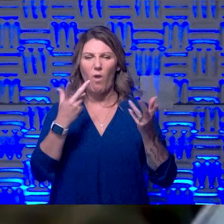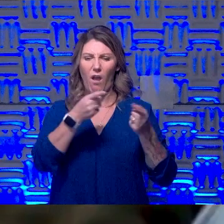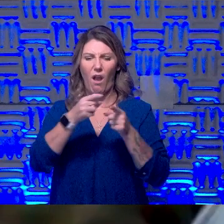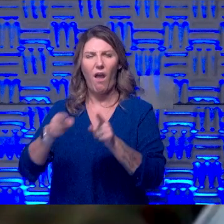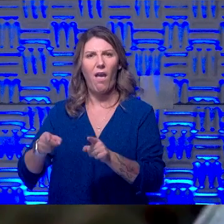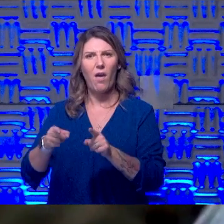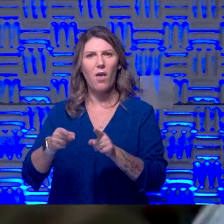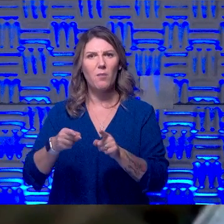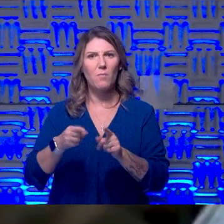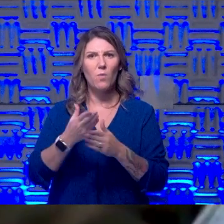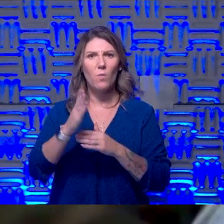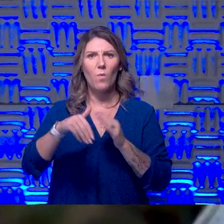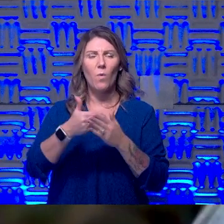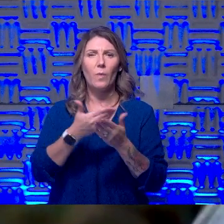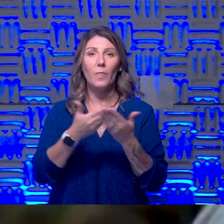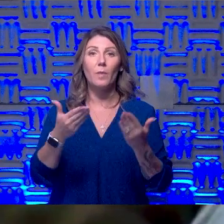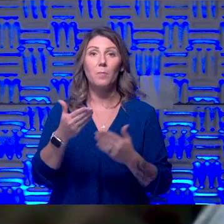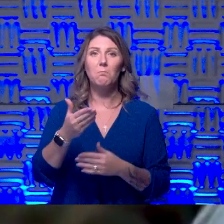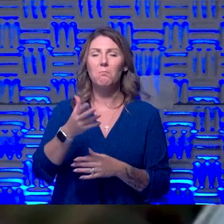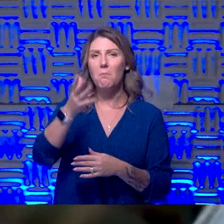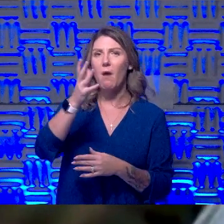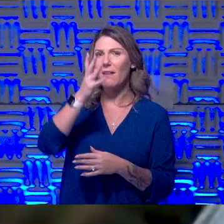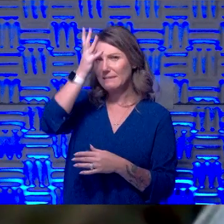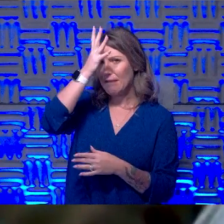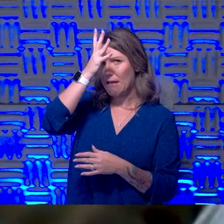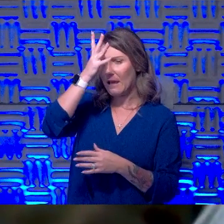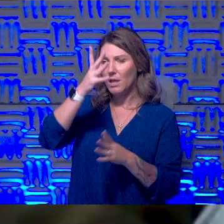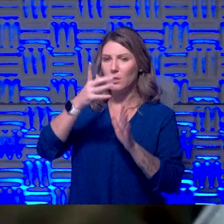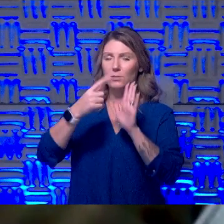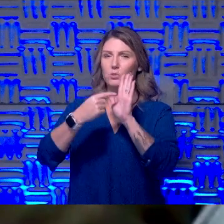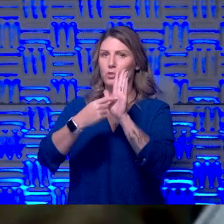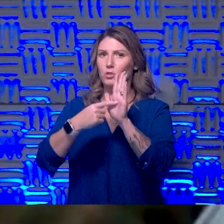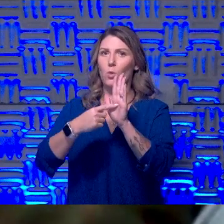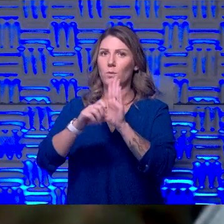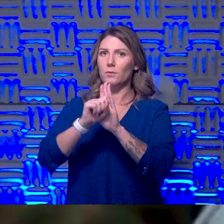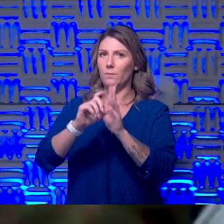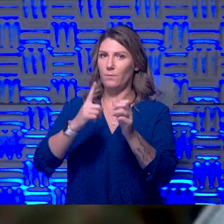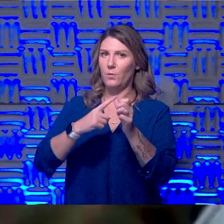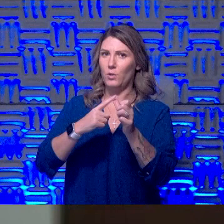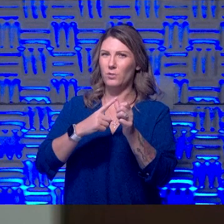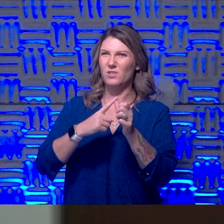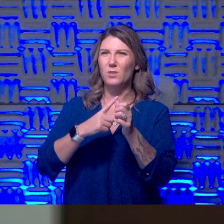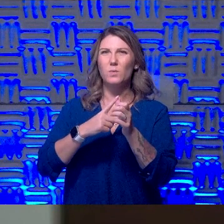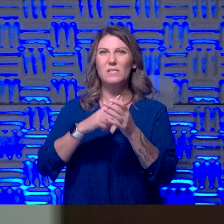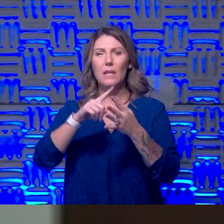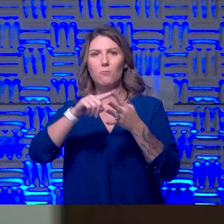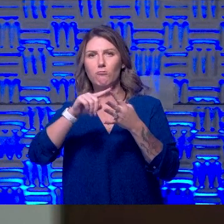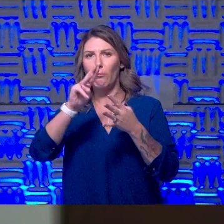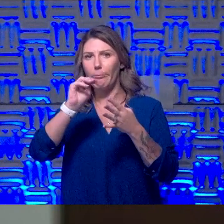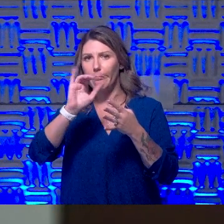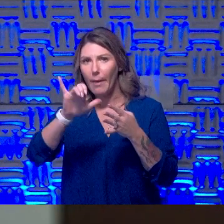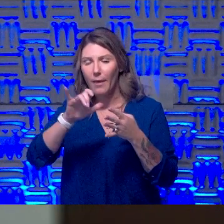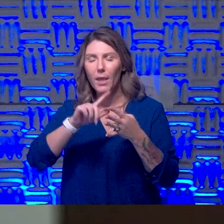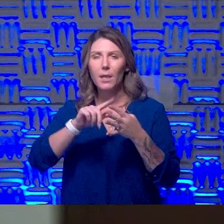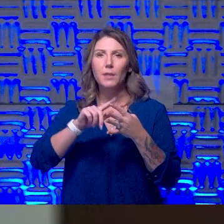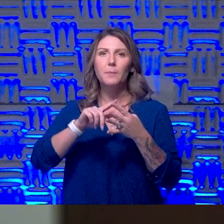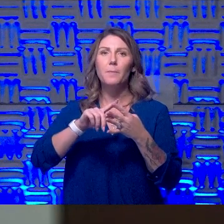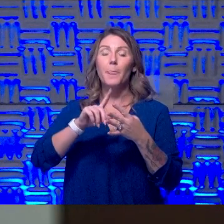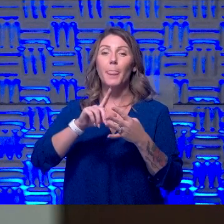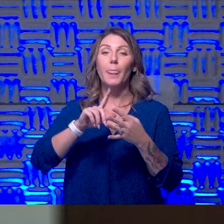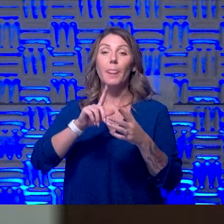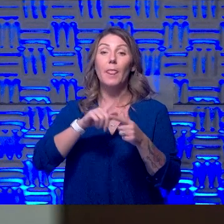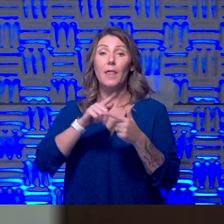thing? My dad who first started showing symptoms the first week of May, and then it